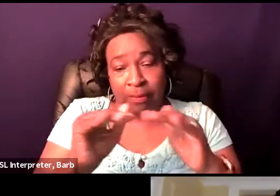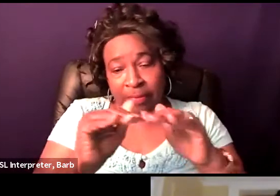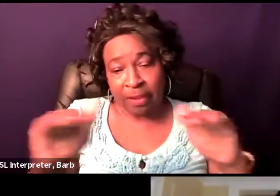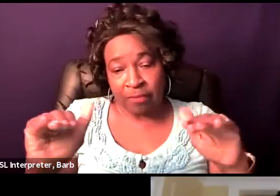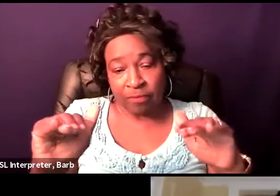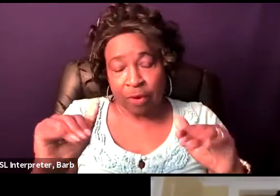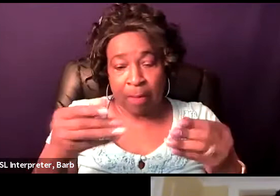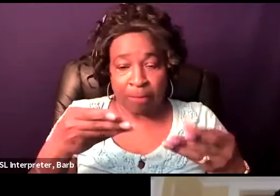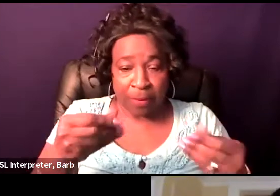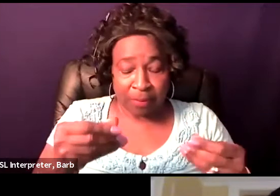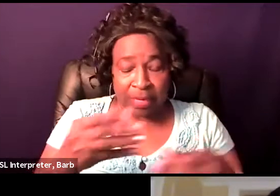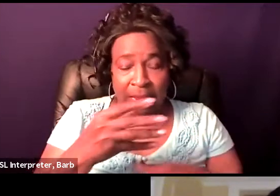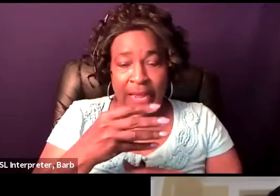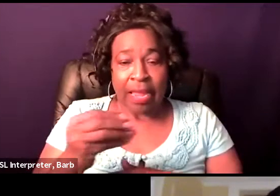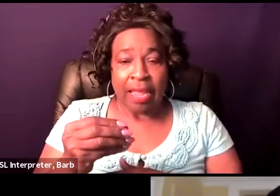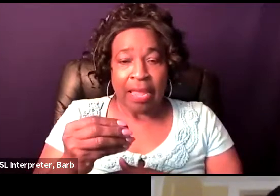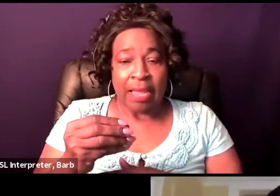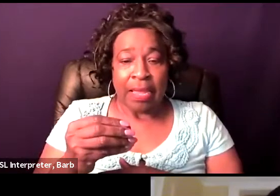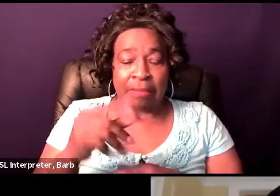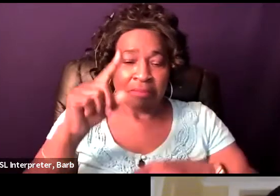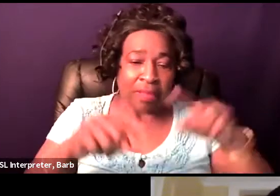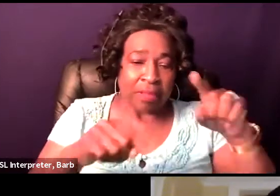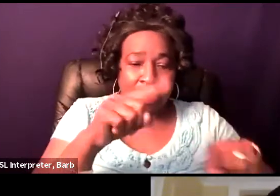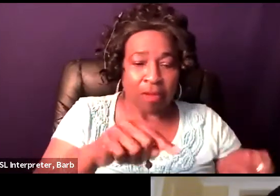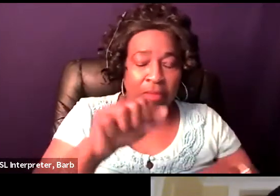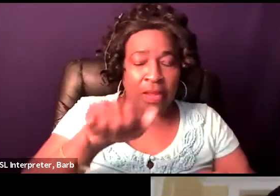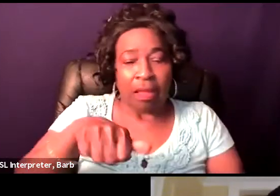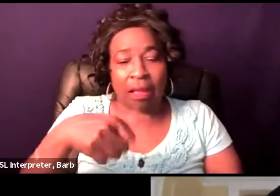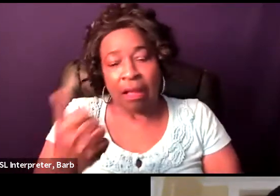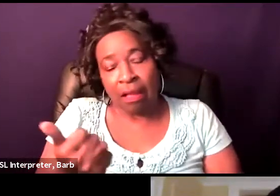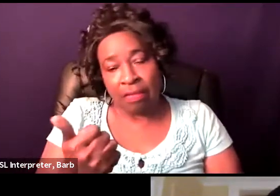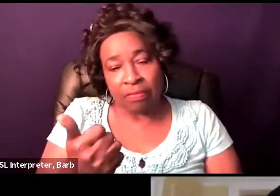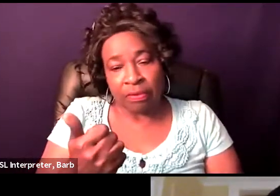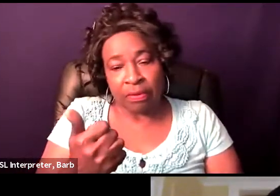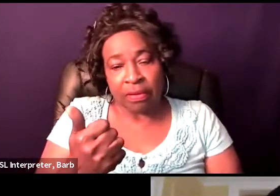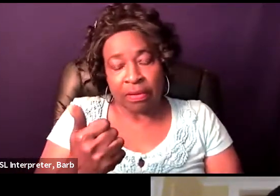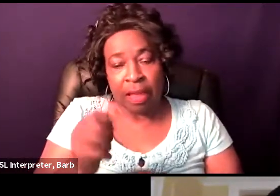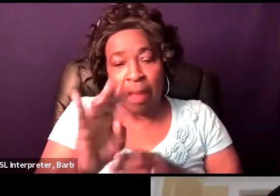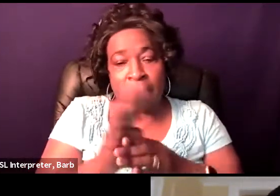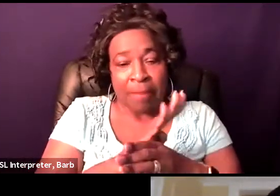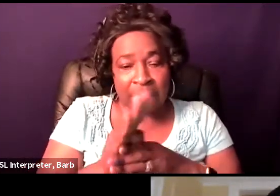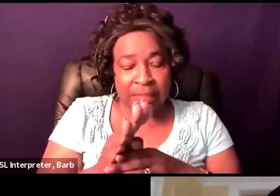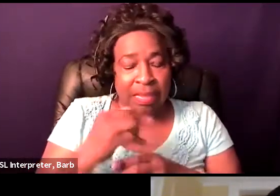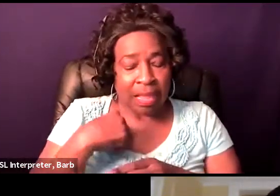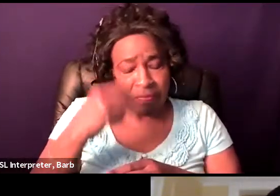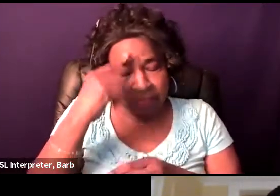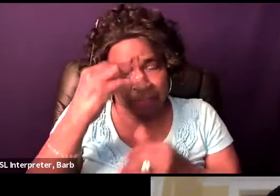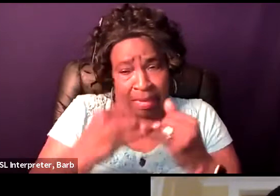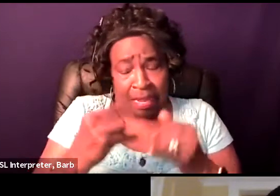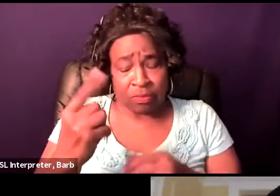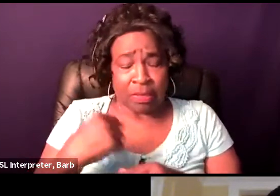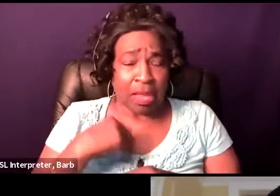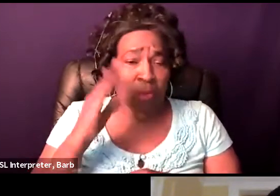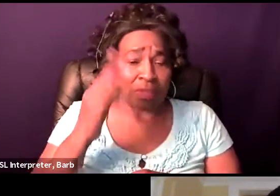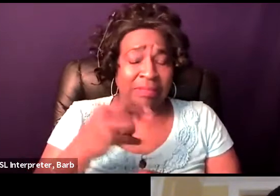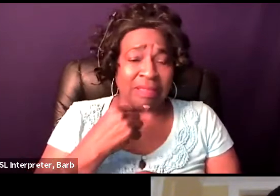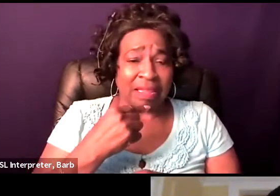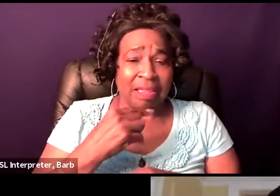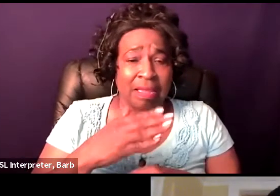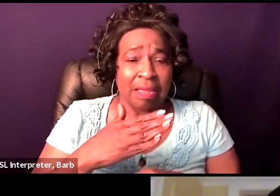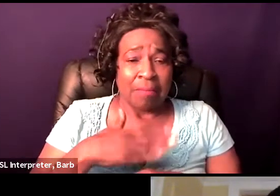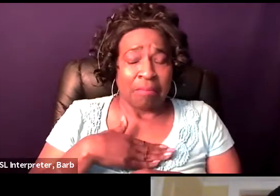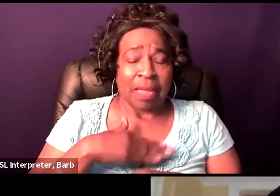cooperativism and a number of other, a number of other initiatives. I'm thinking a last one I'll mention is my Spelman